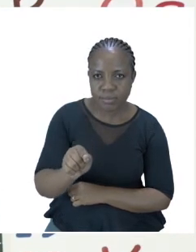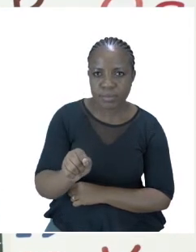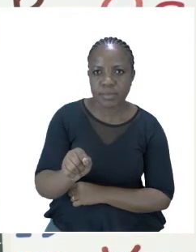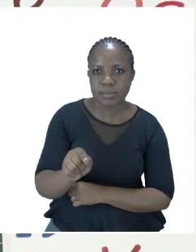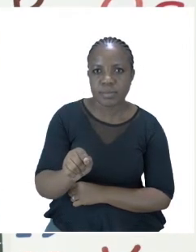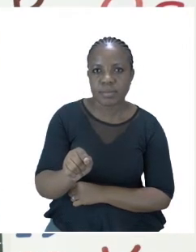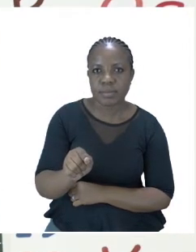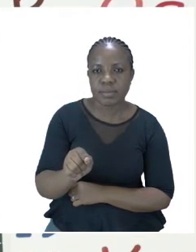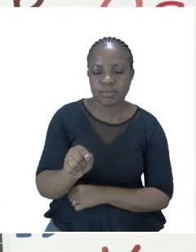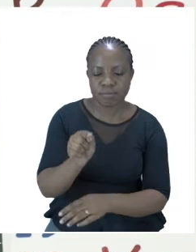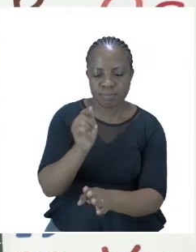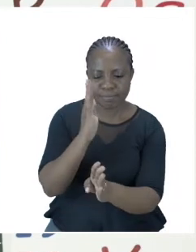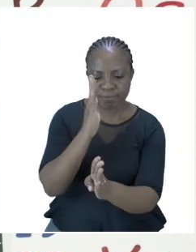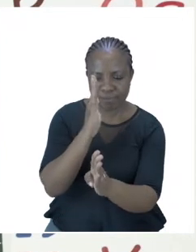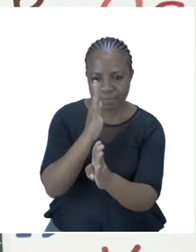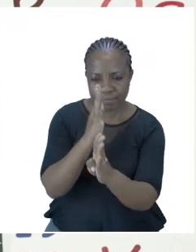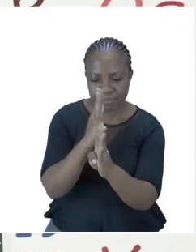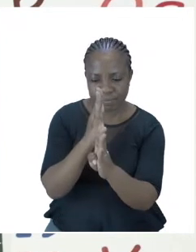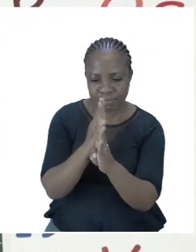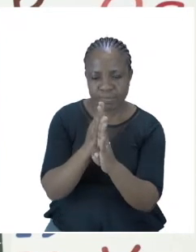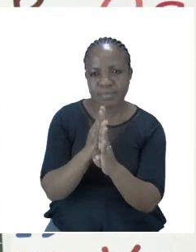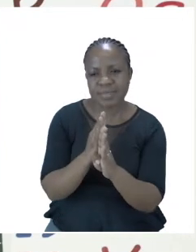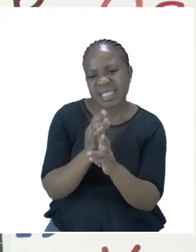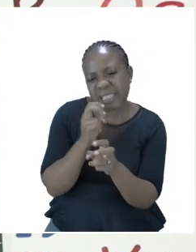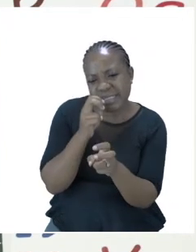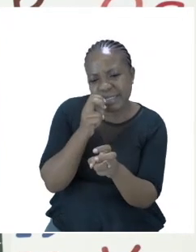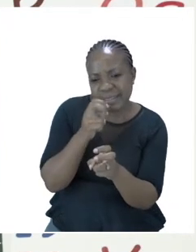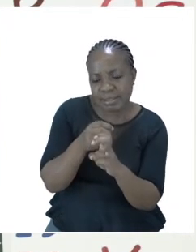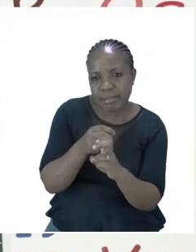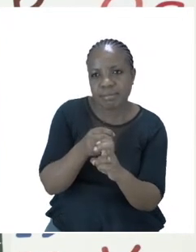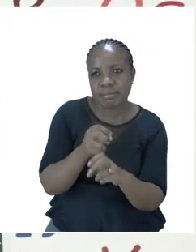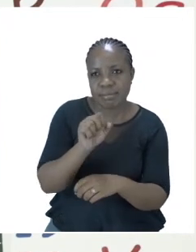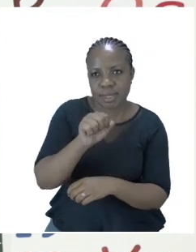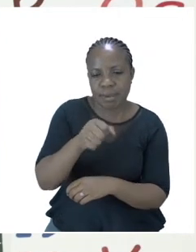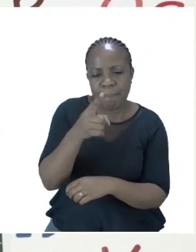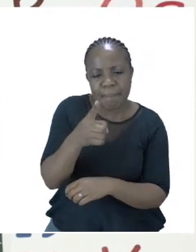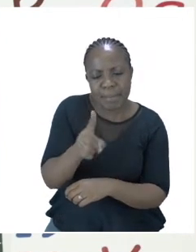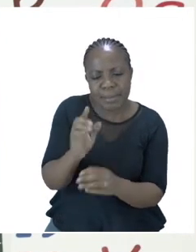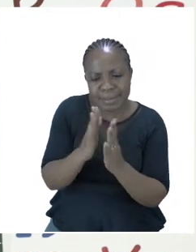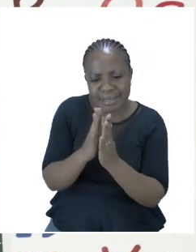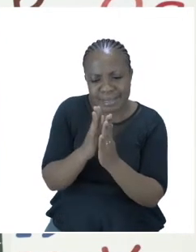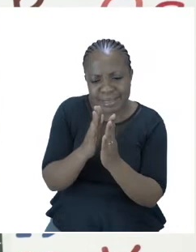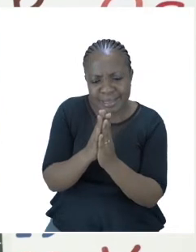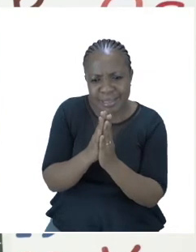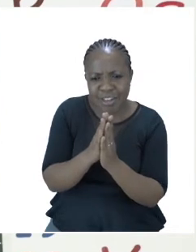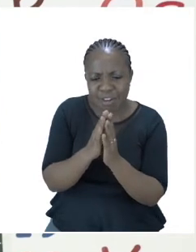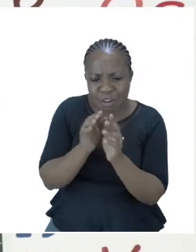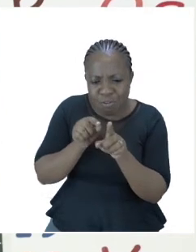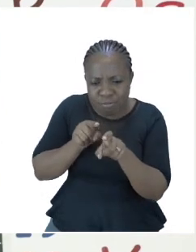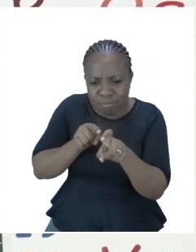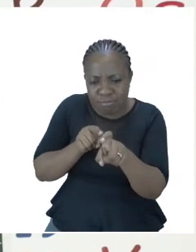down. Now this one is a little difficult because you need to keep your line straight when you're going